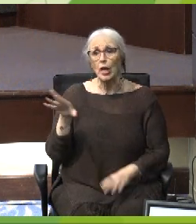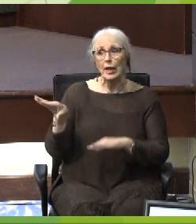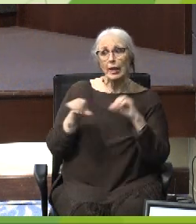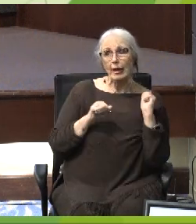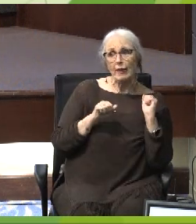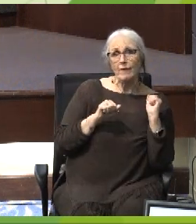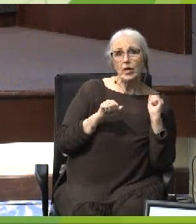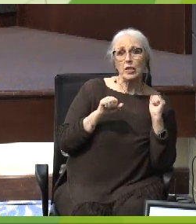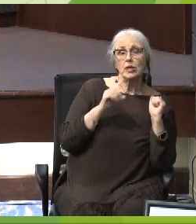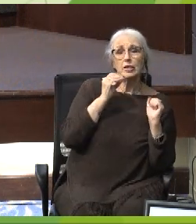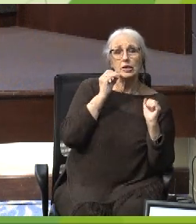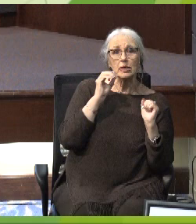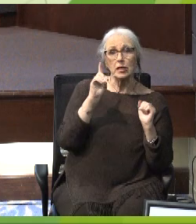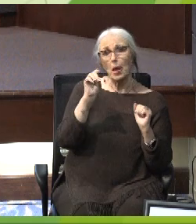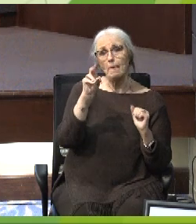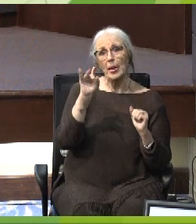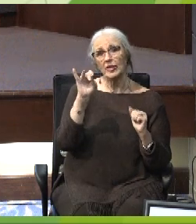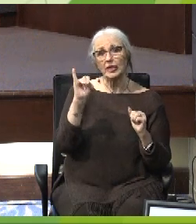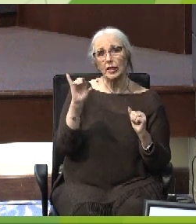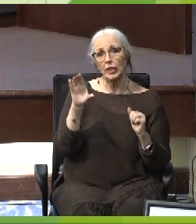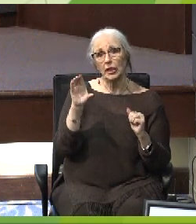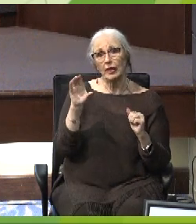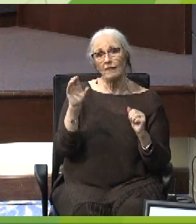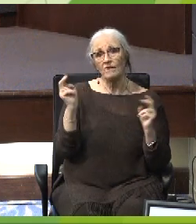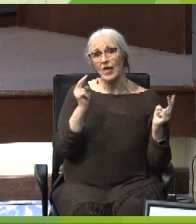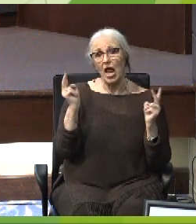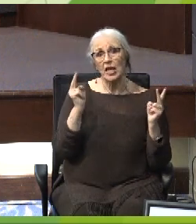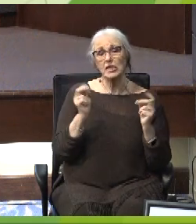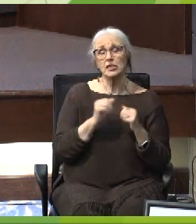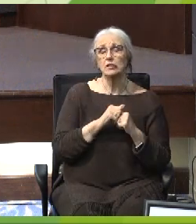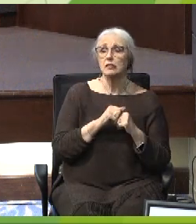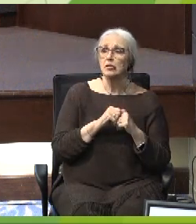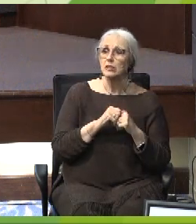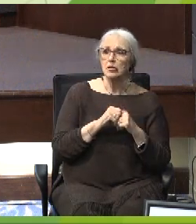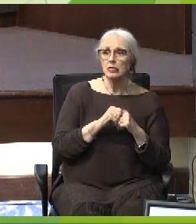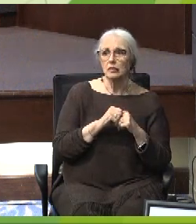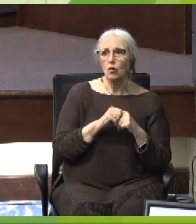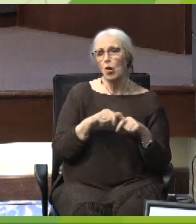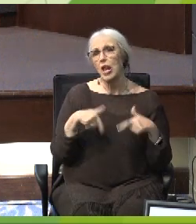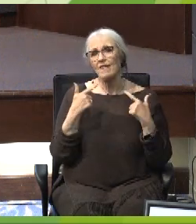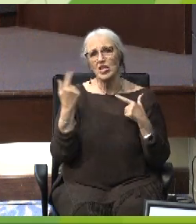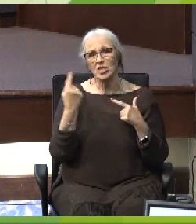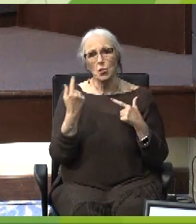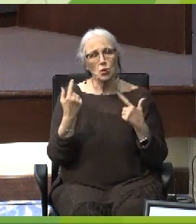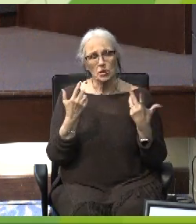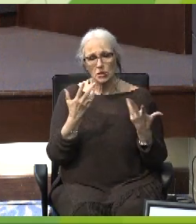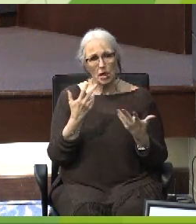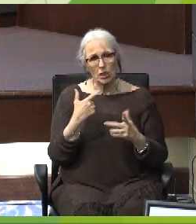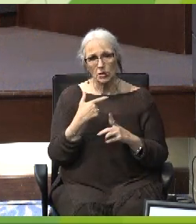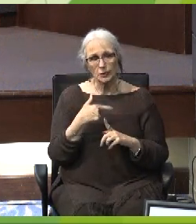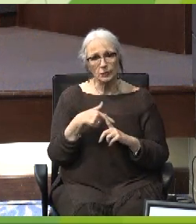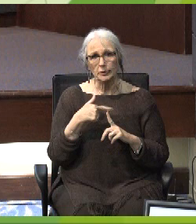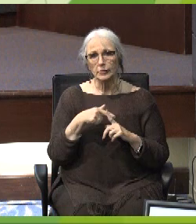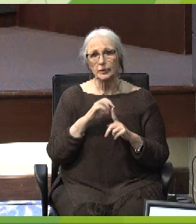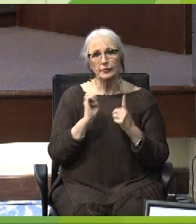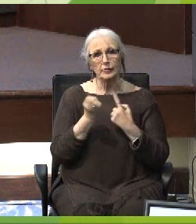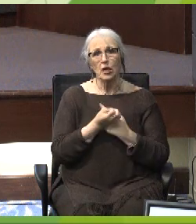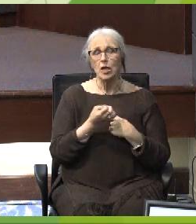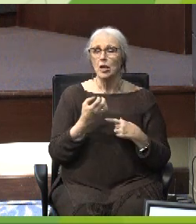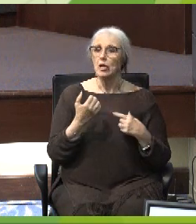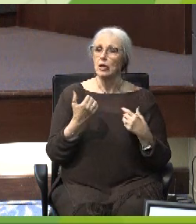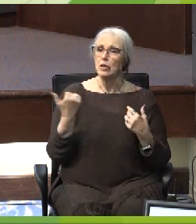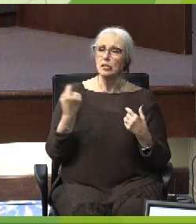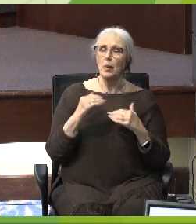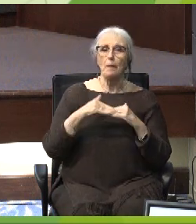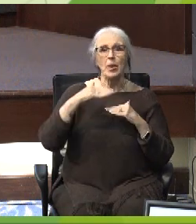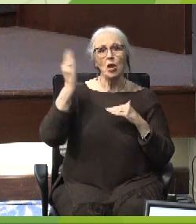or living in a place that is not fit for human habitation. A big component of this one, beyond just